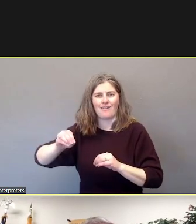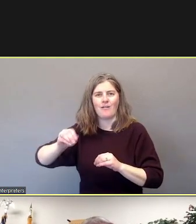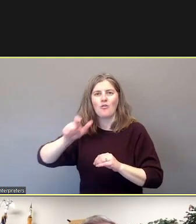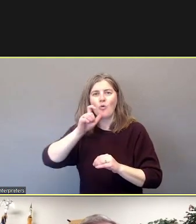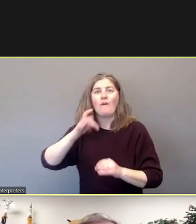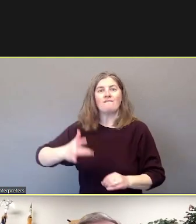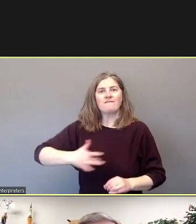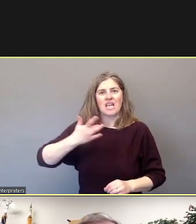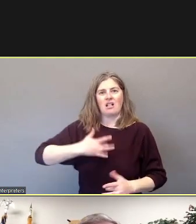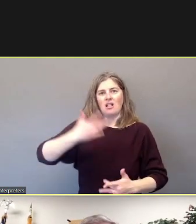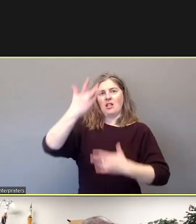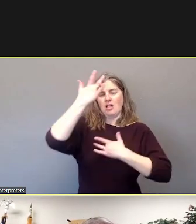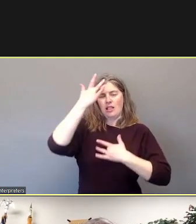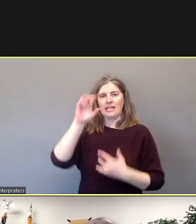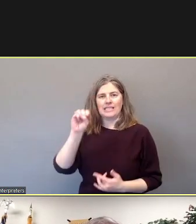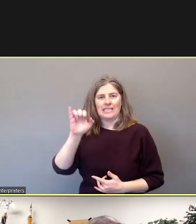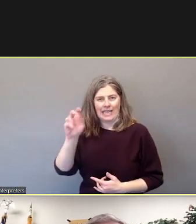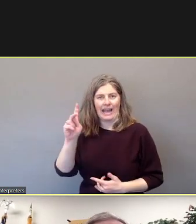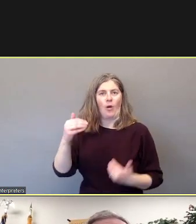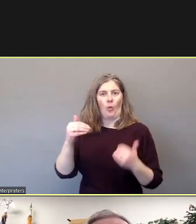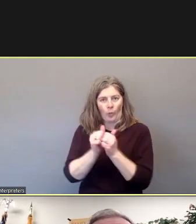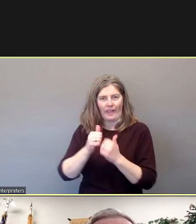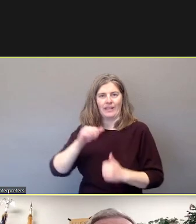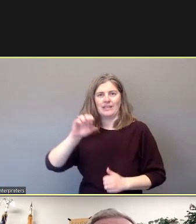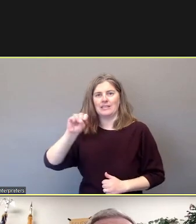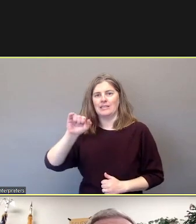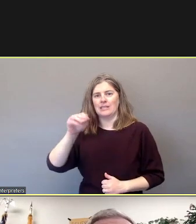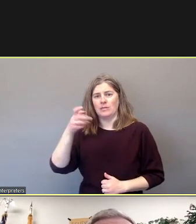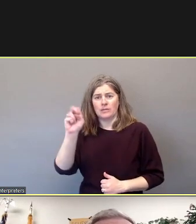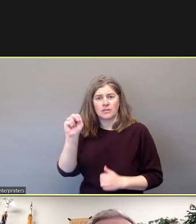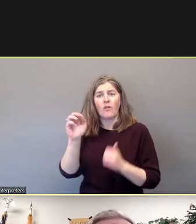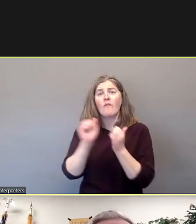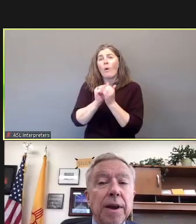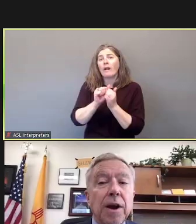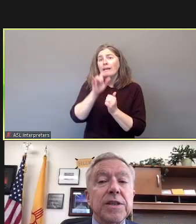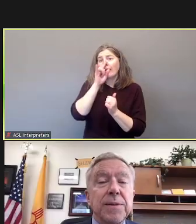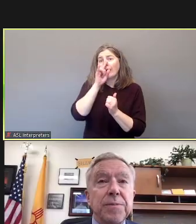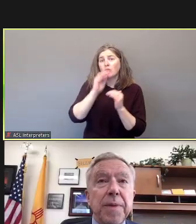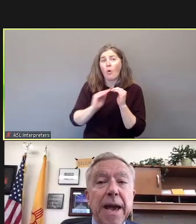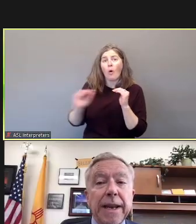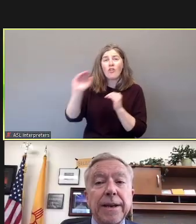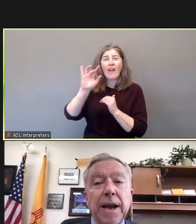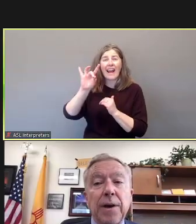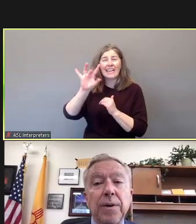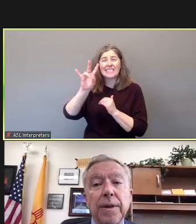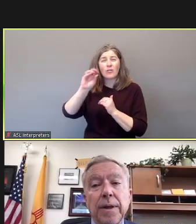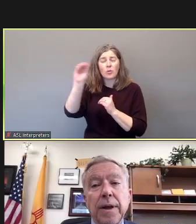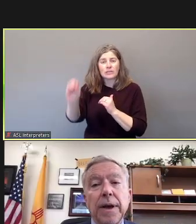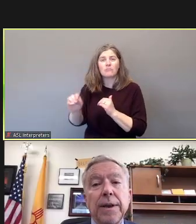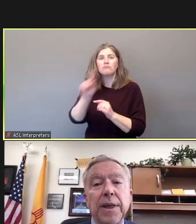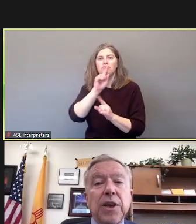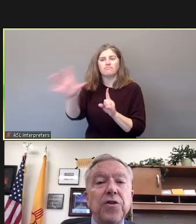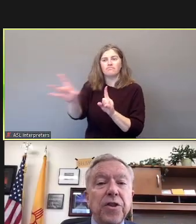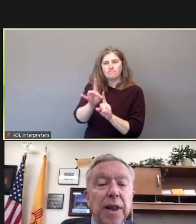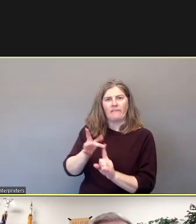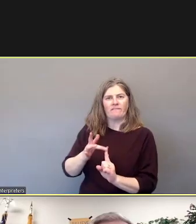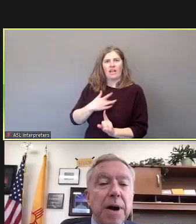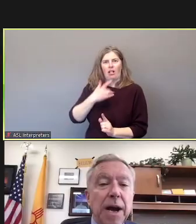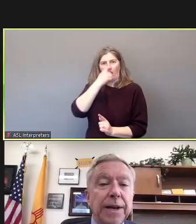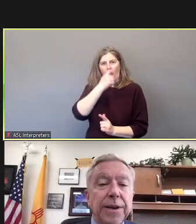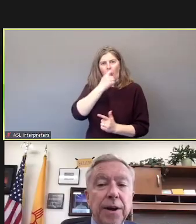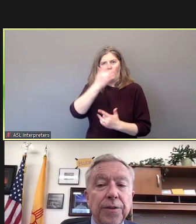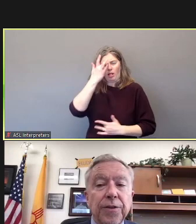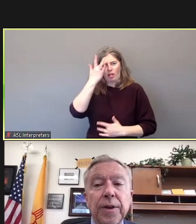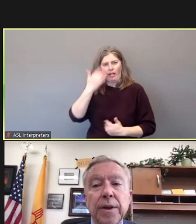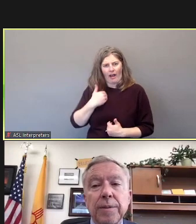symptoms. So in kids anyway, over 87% of kids are symptomatic now. They used to lag